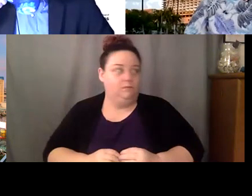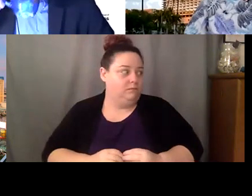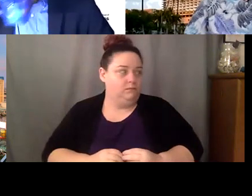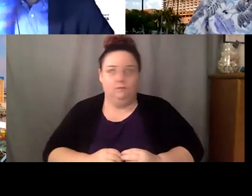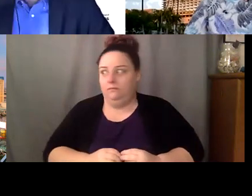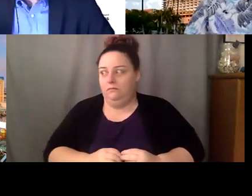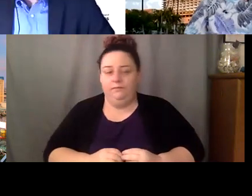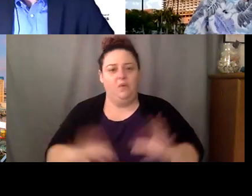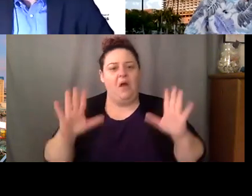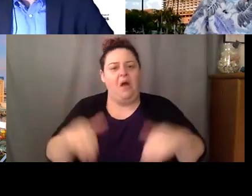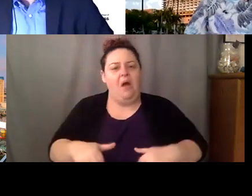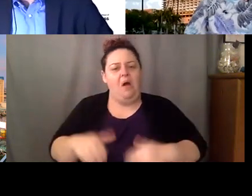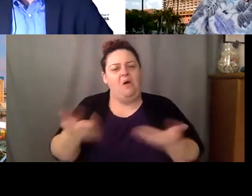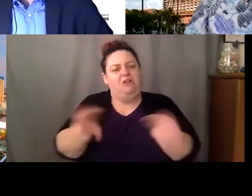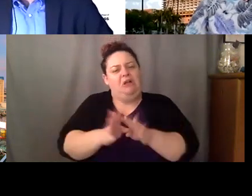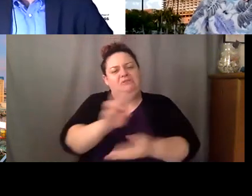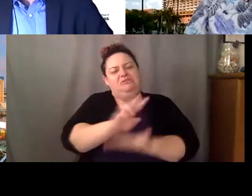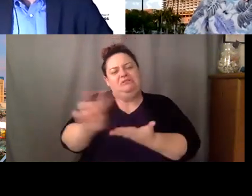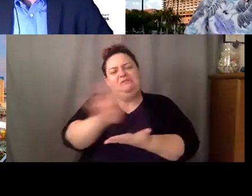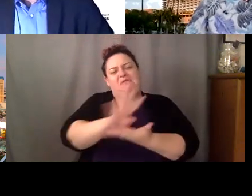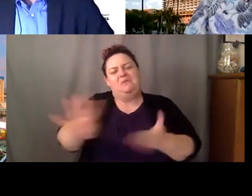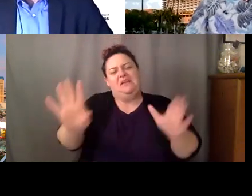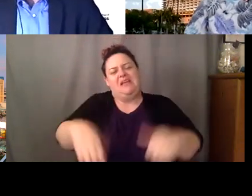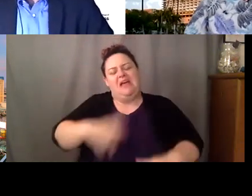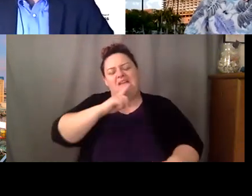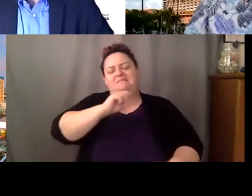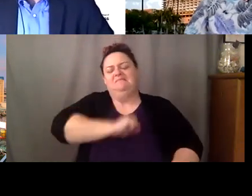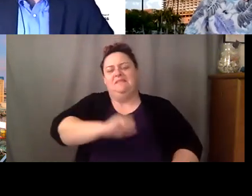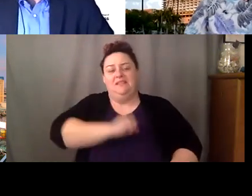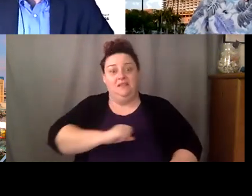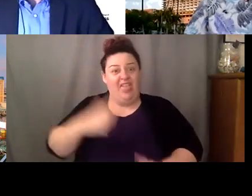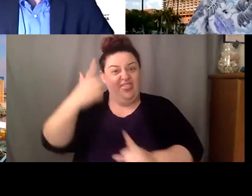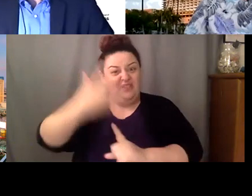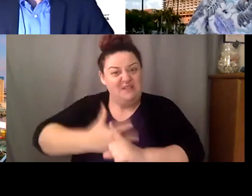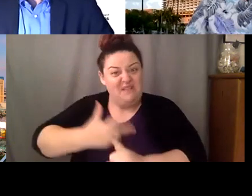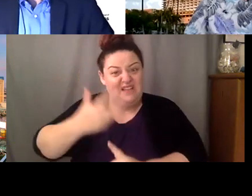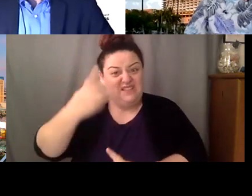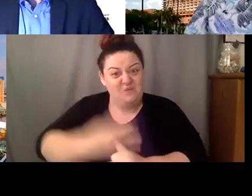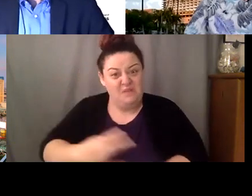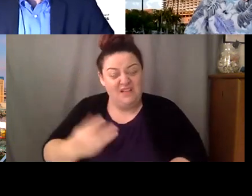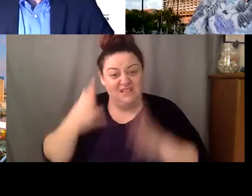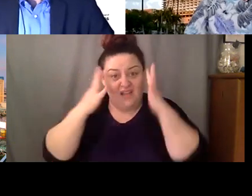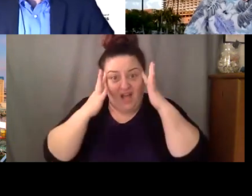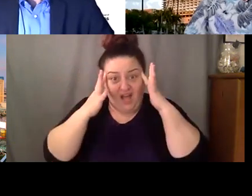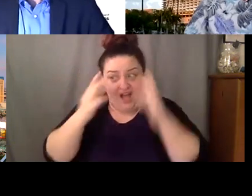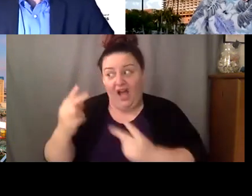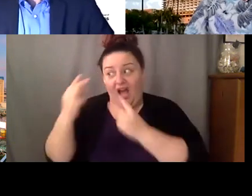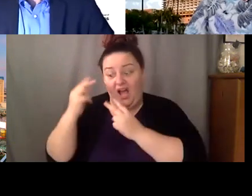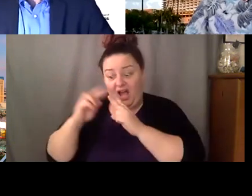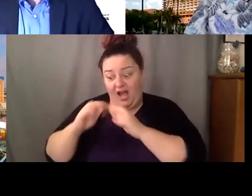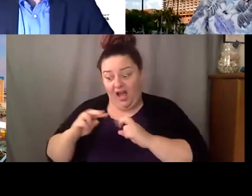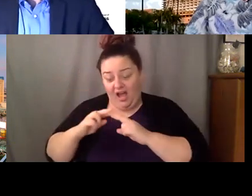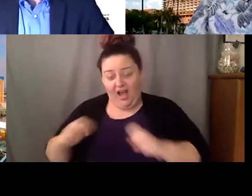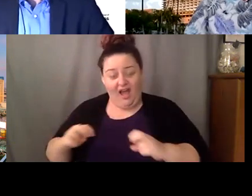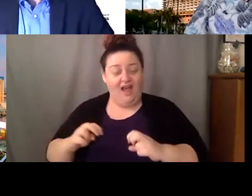closing for 2 to 4 weeks initially. No one expected 3 months. And I think as you look back, by the time this really starts to bottom out, it's